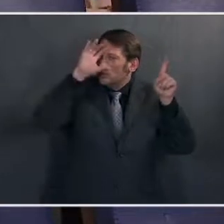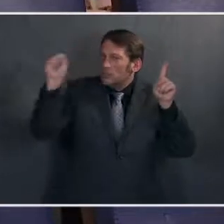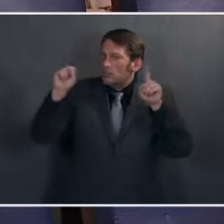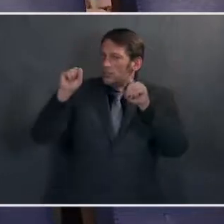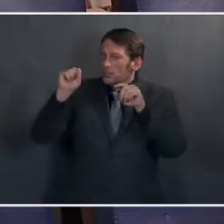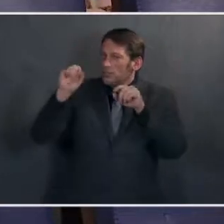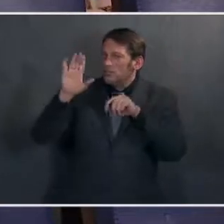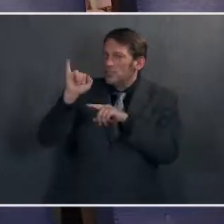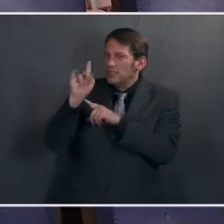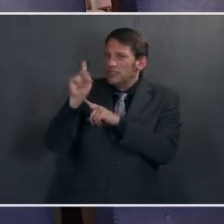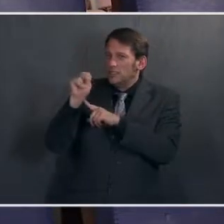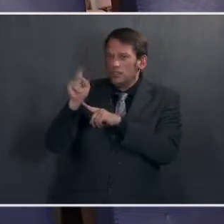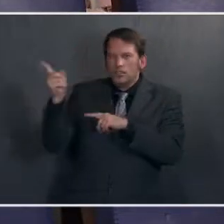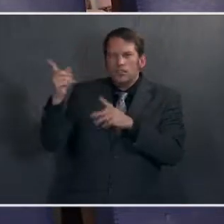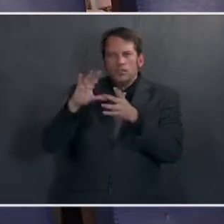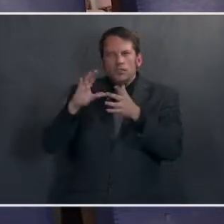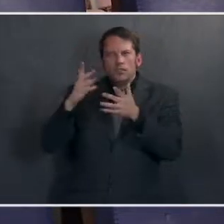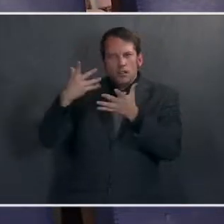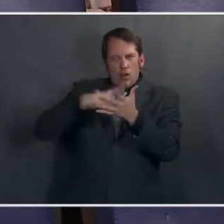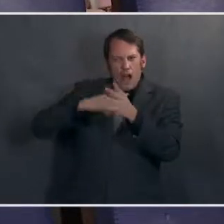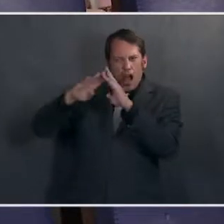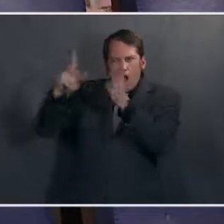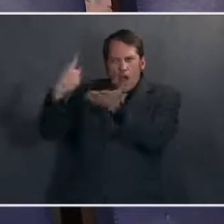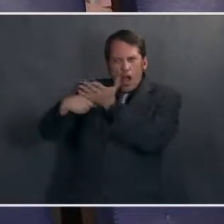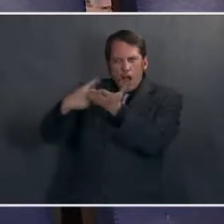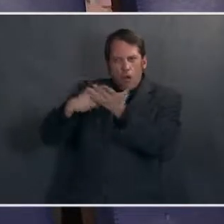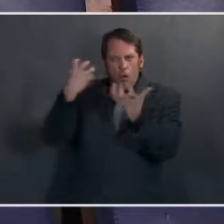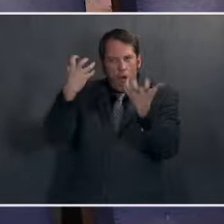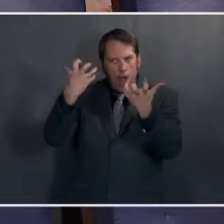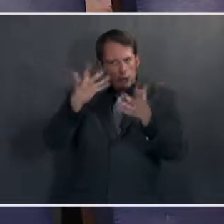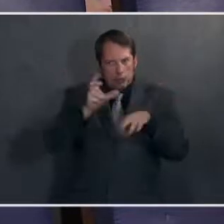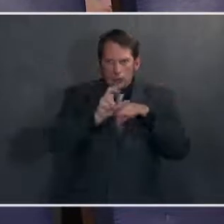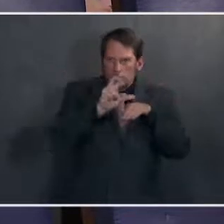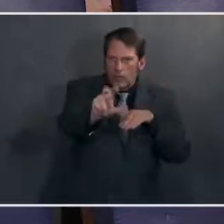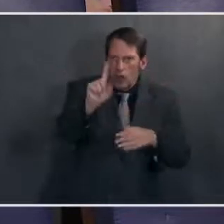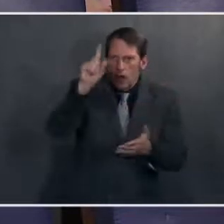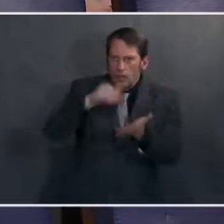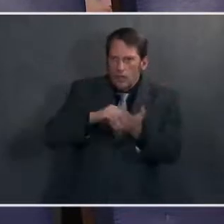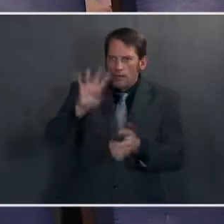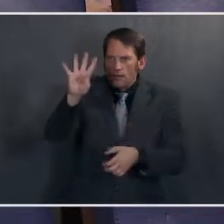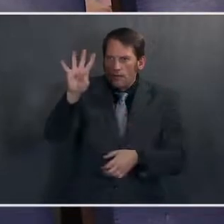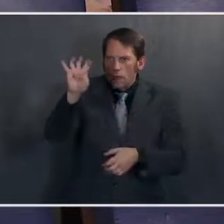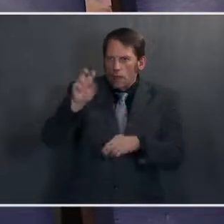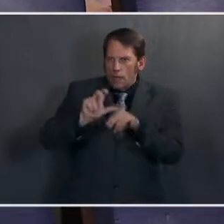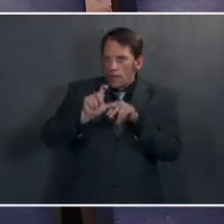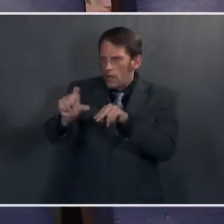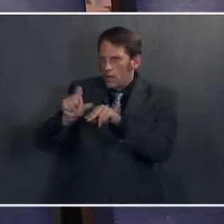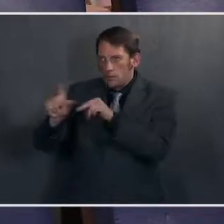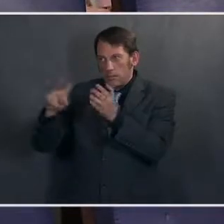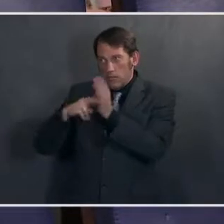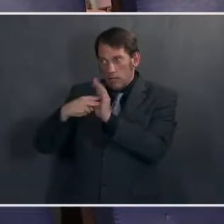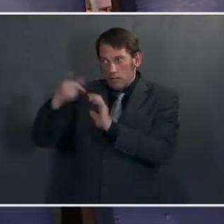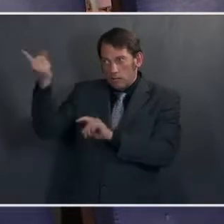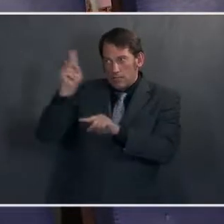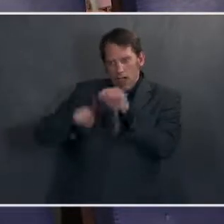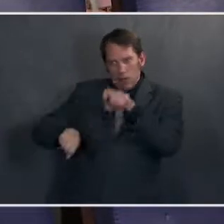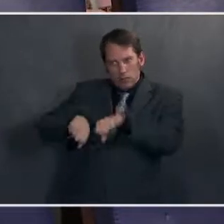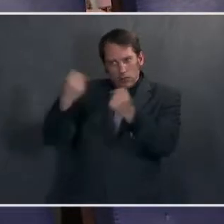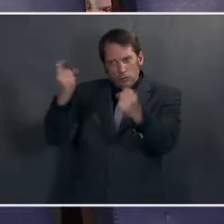$1,400 direct payment a promise that he can't break. At the same time, a new analysis from the Penn-Wharton budget